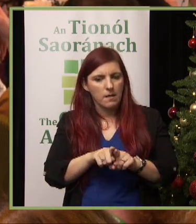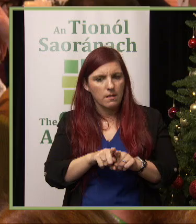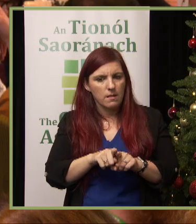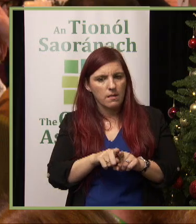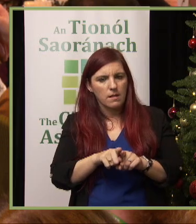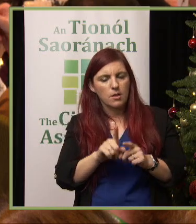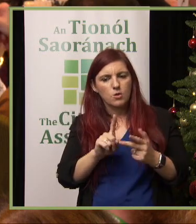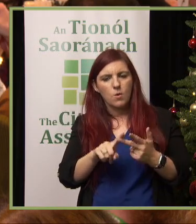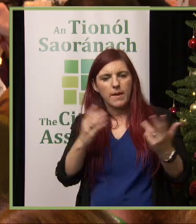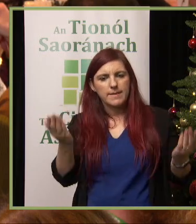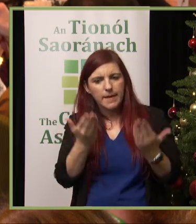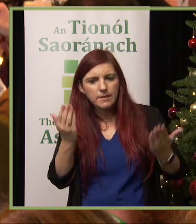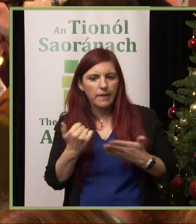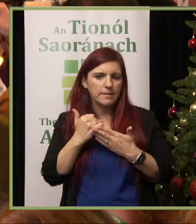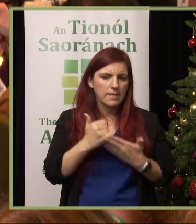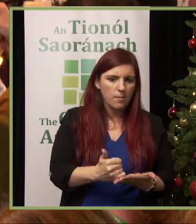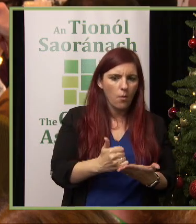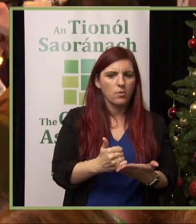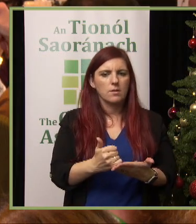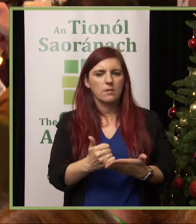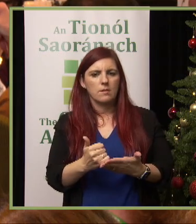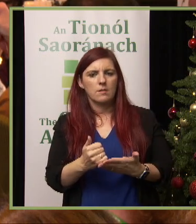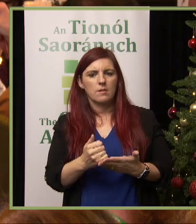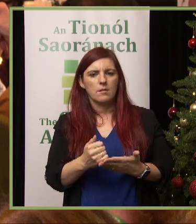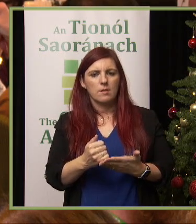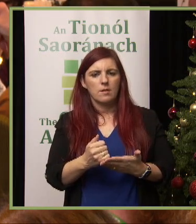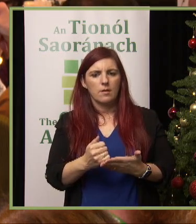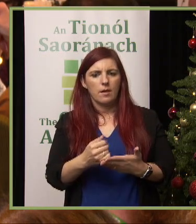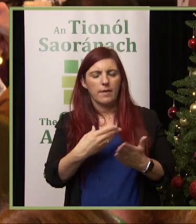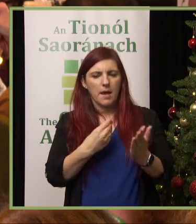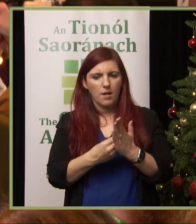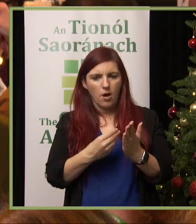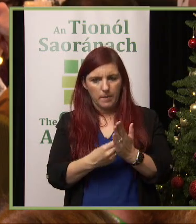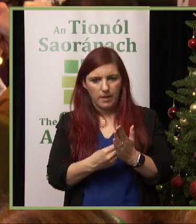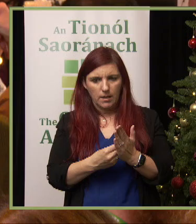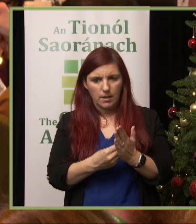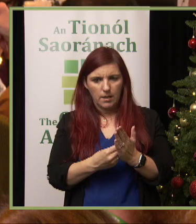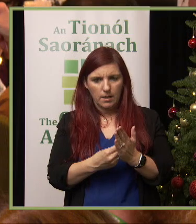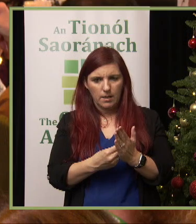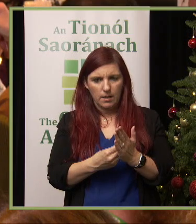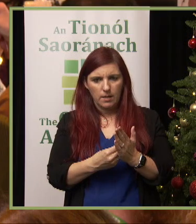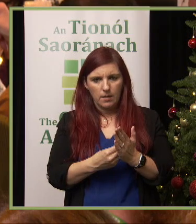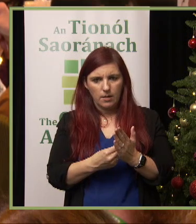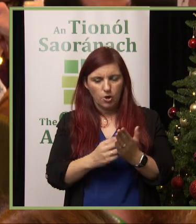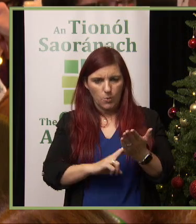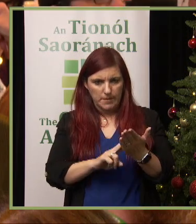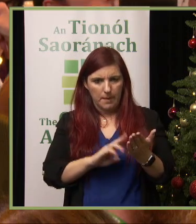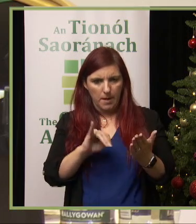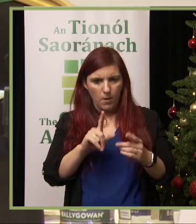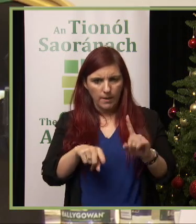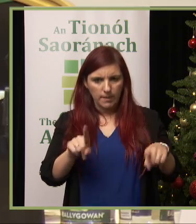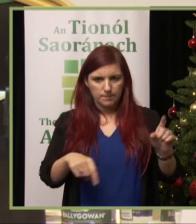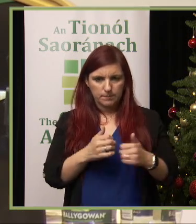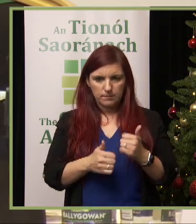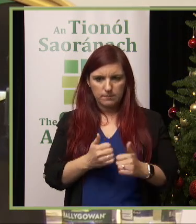to incentivise and support the regenerative economy, green technology, biodiverse activities. Thank you,